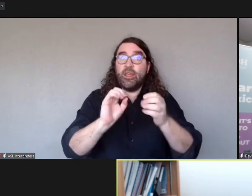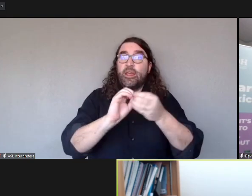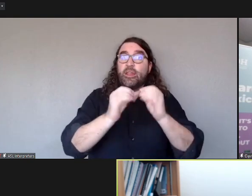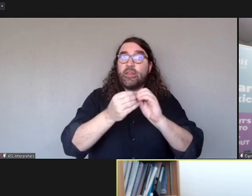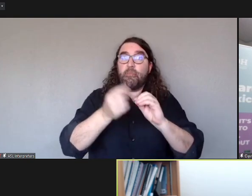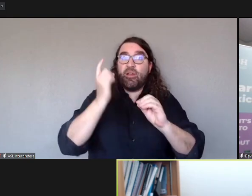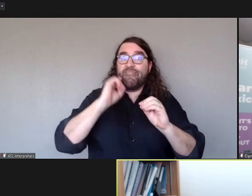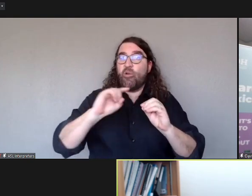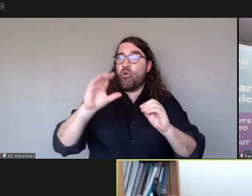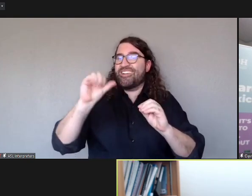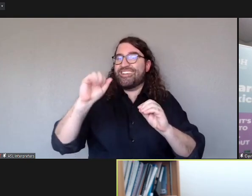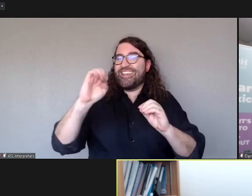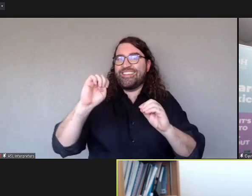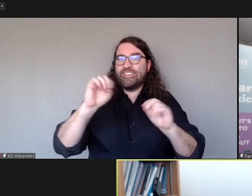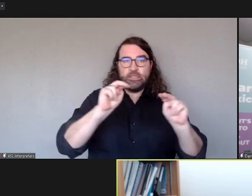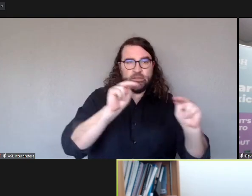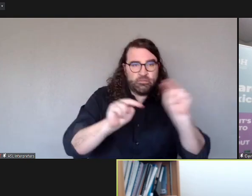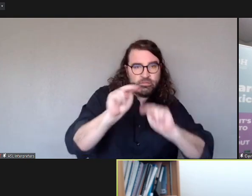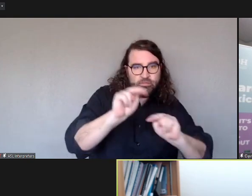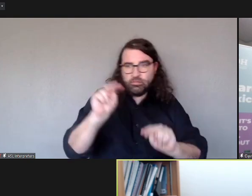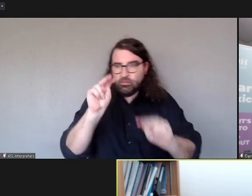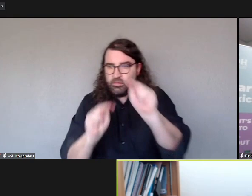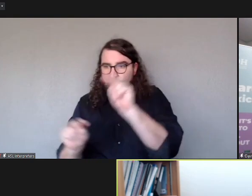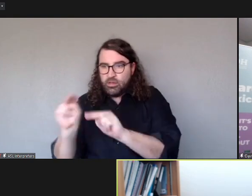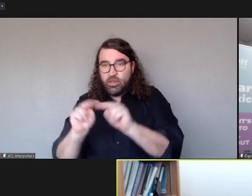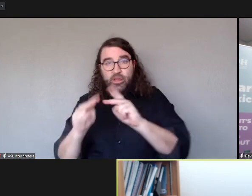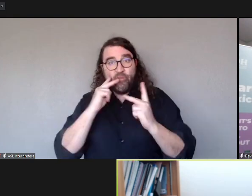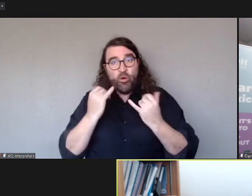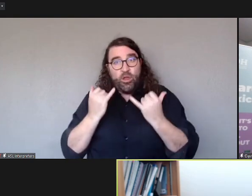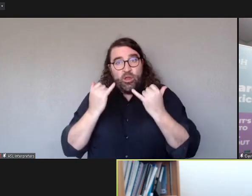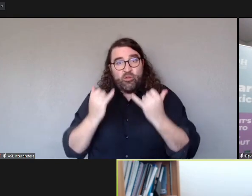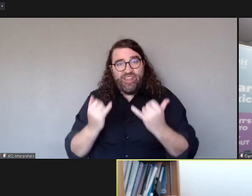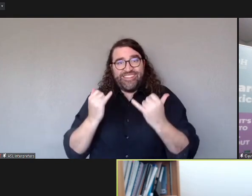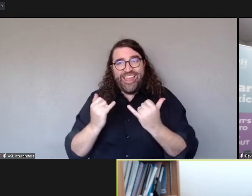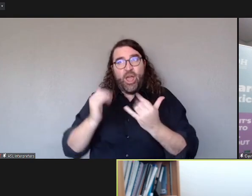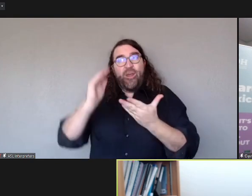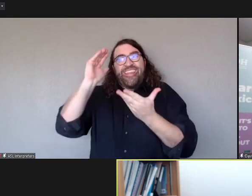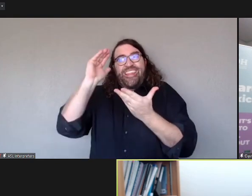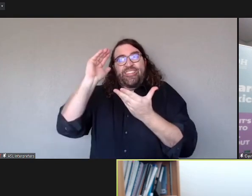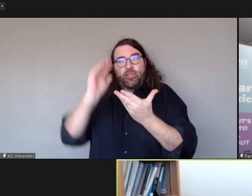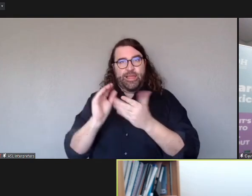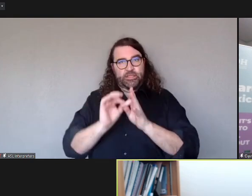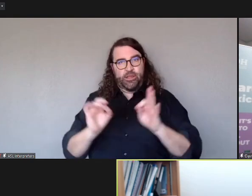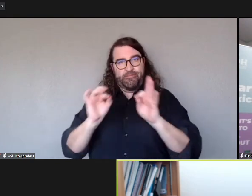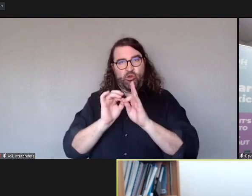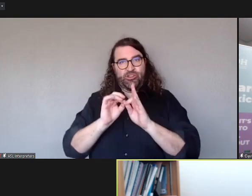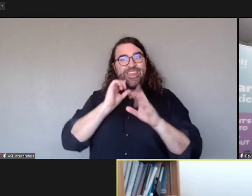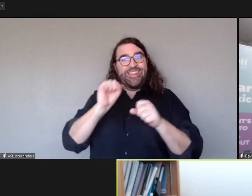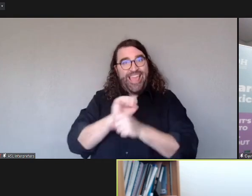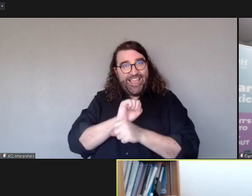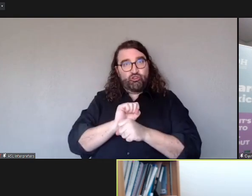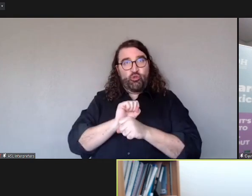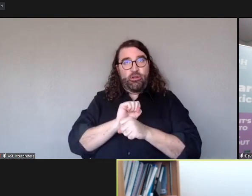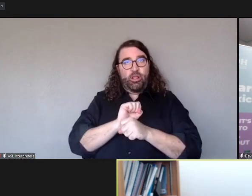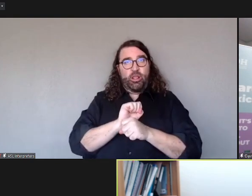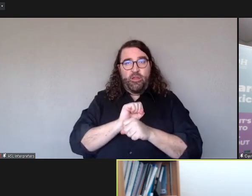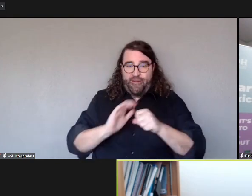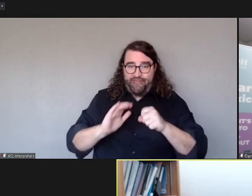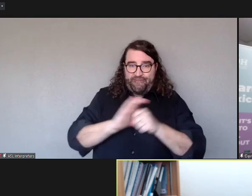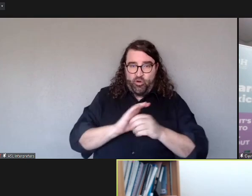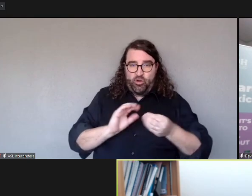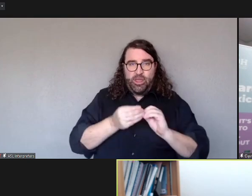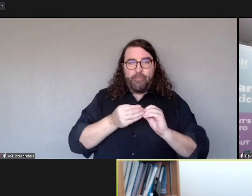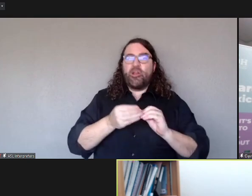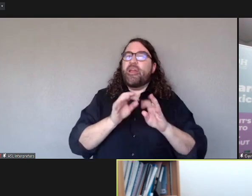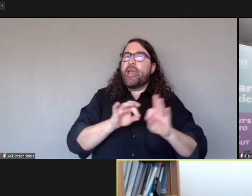surveillance at this juncture, I think that's less important. It's following that trend